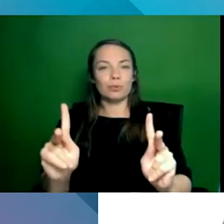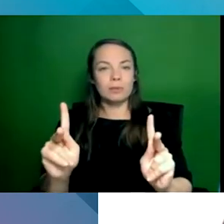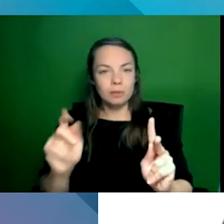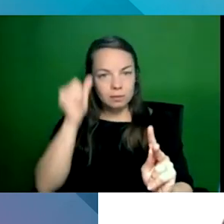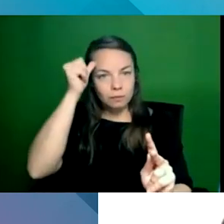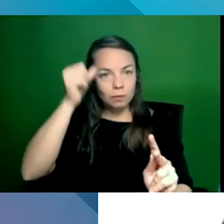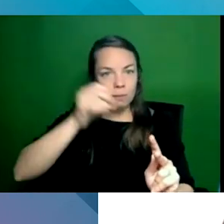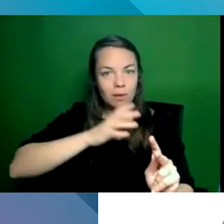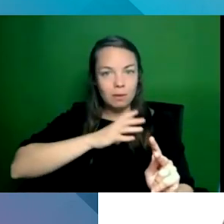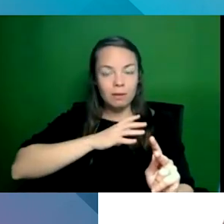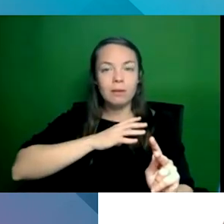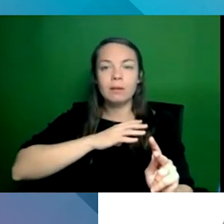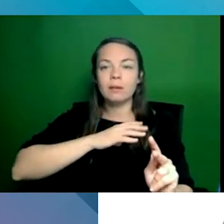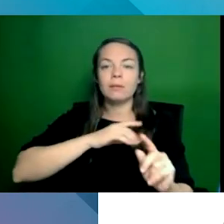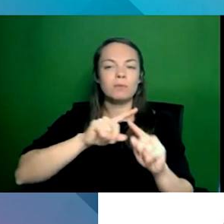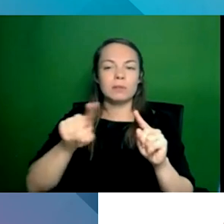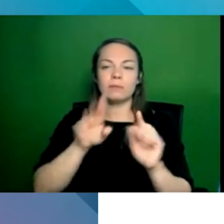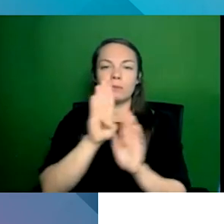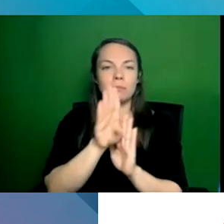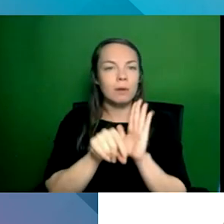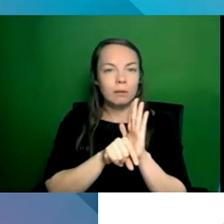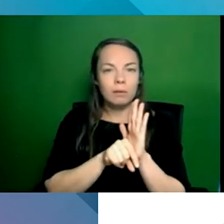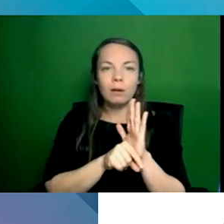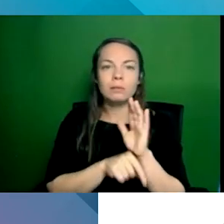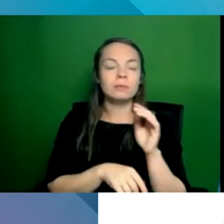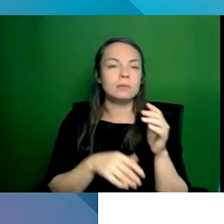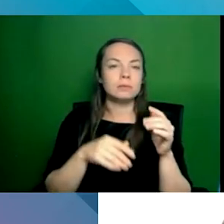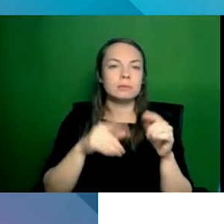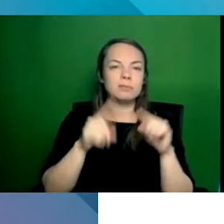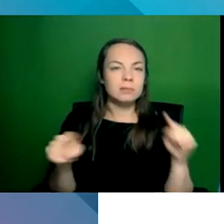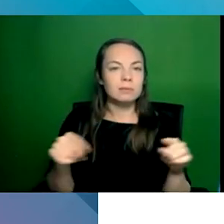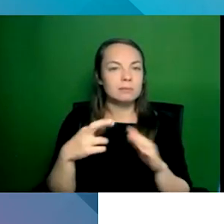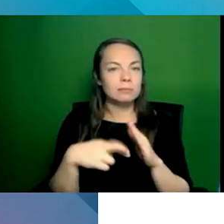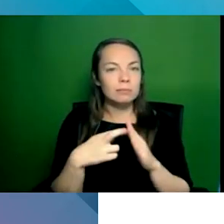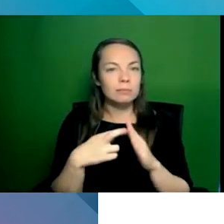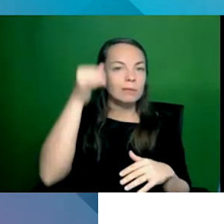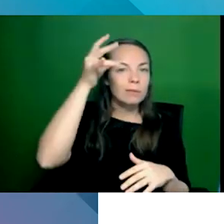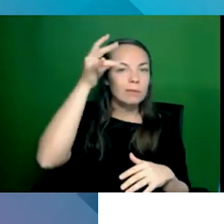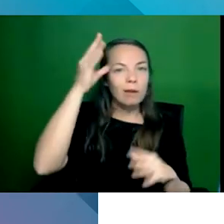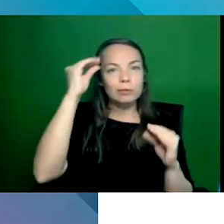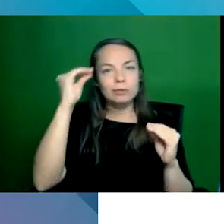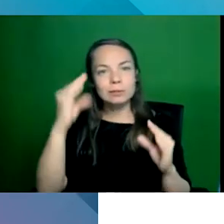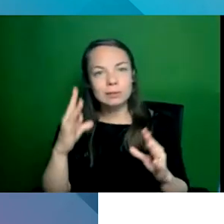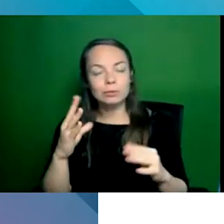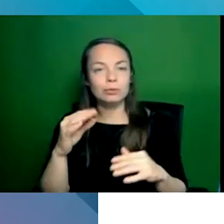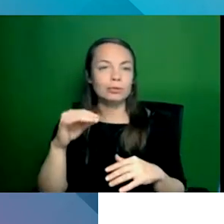from, again, so many walks of life, fathers, young people, teachers,